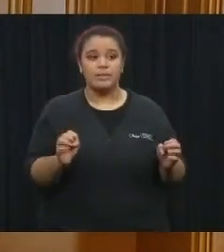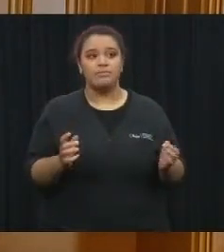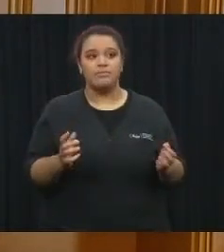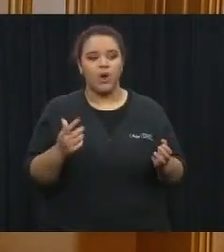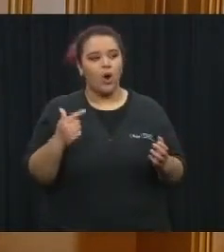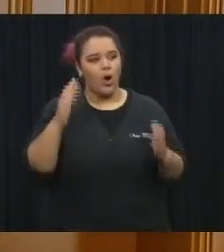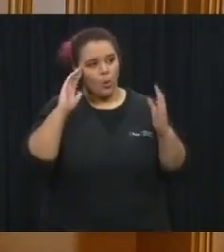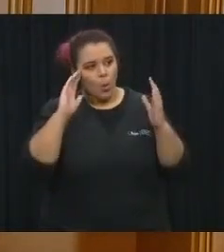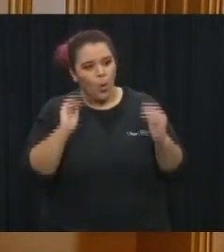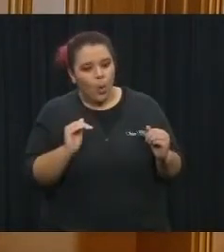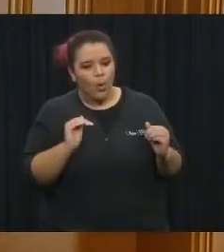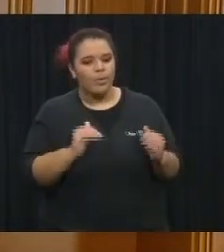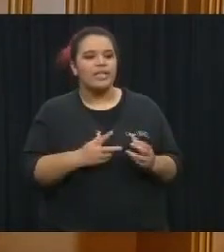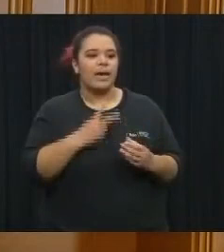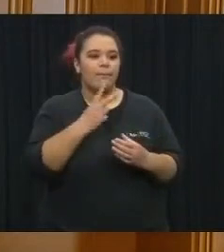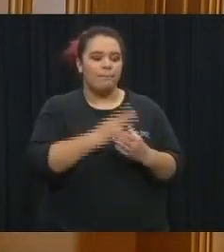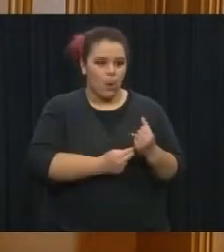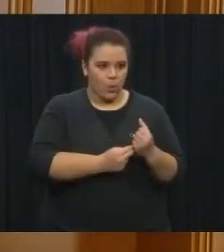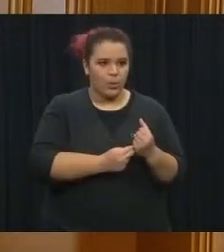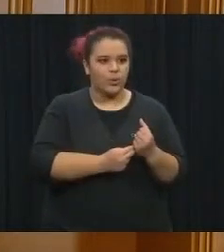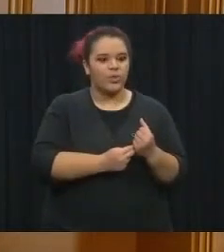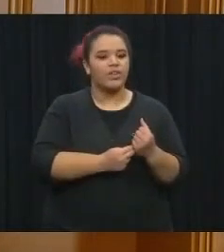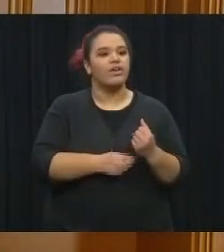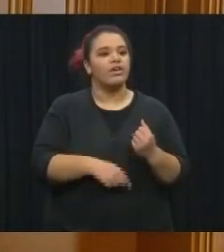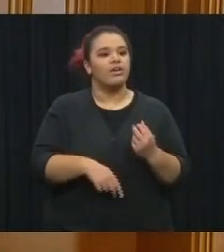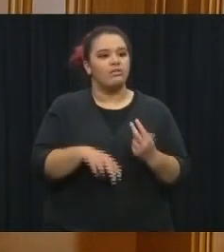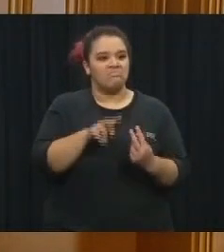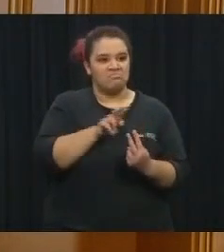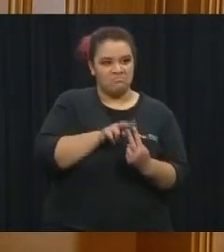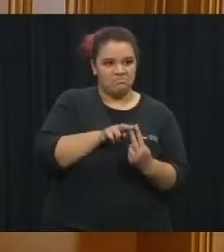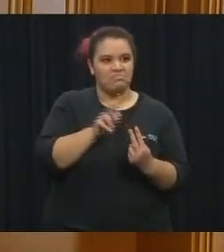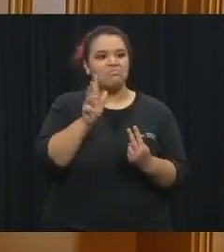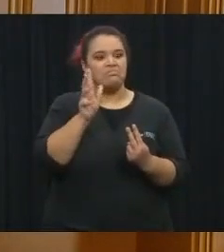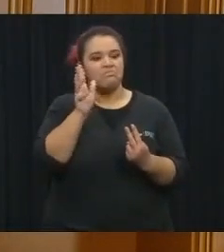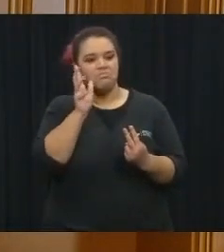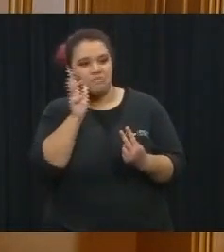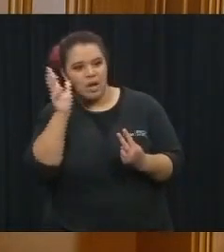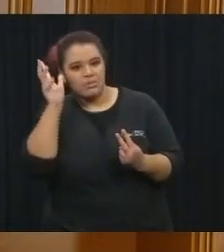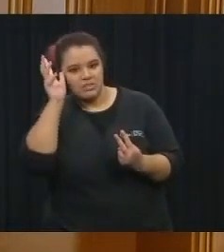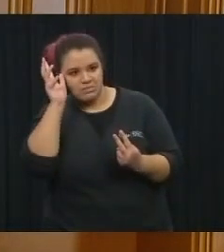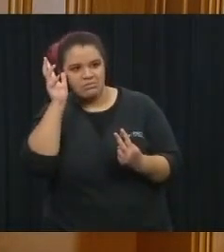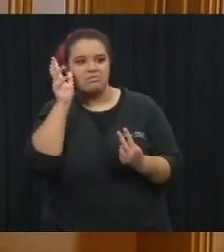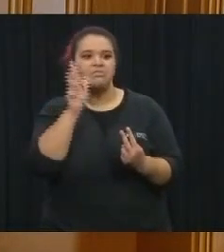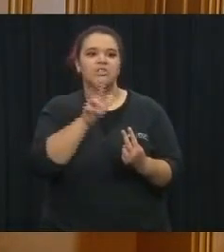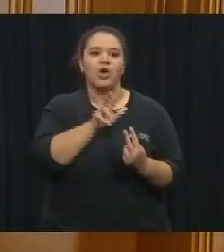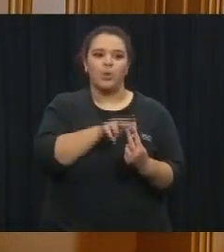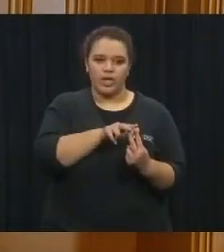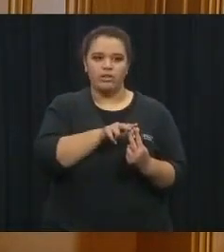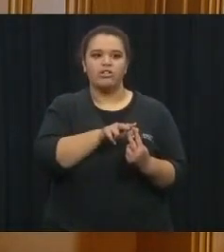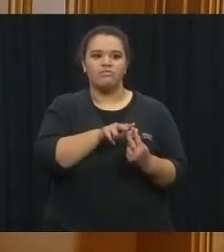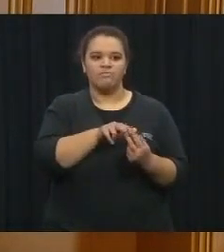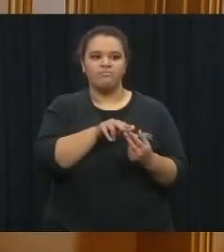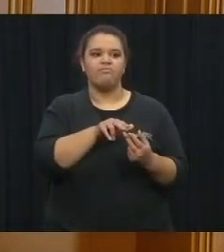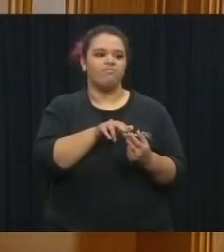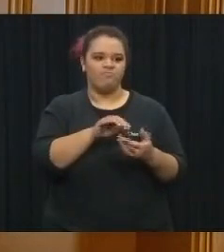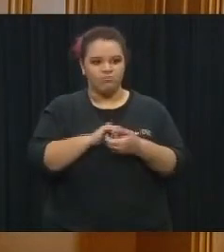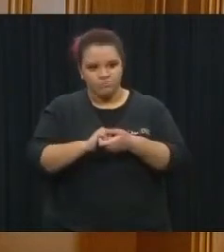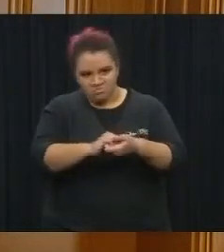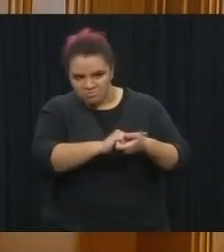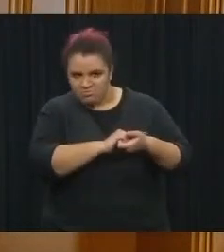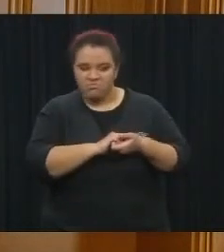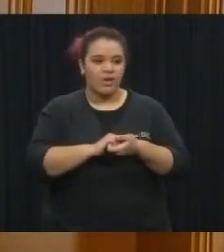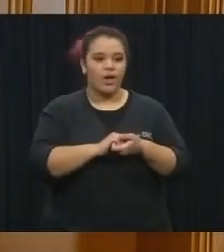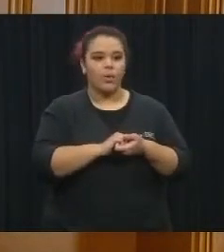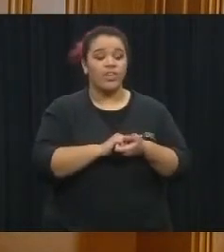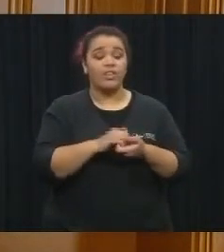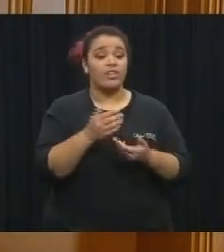both parties would take that into consideration and try to, as always, work for the best interests of that particular